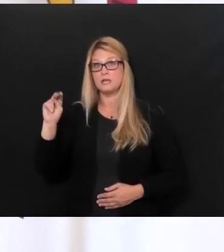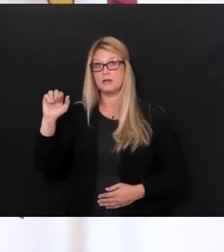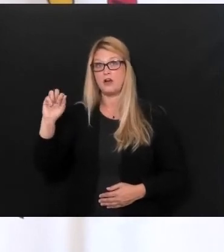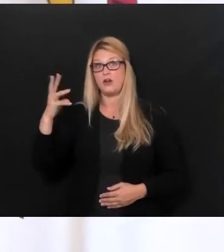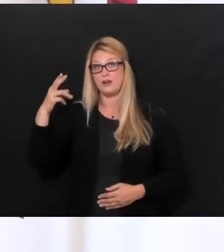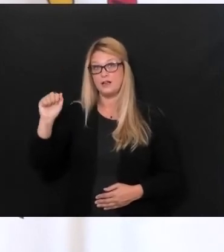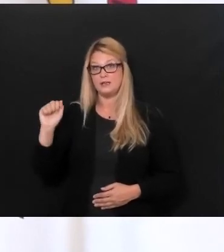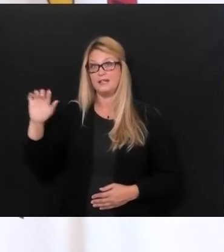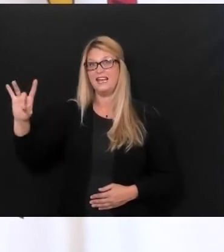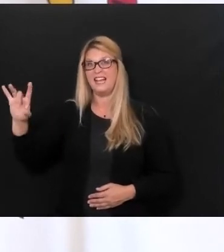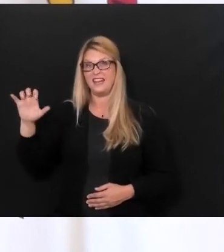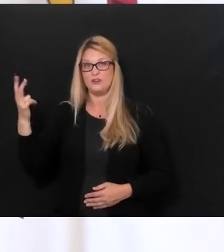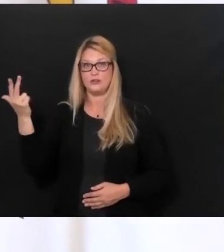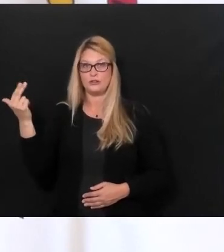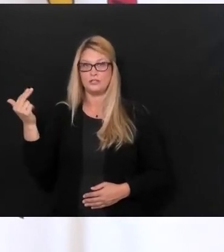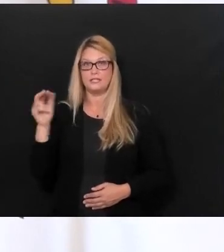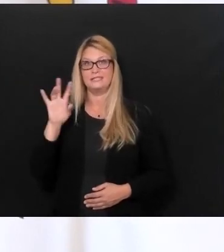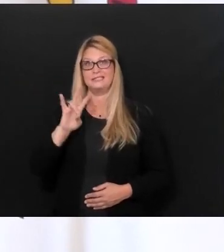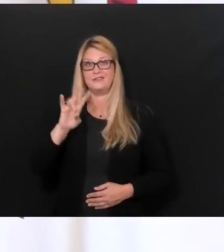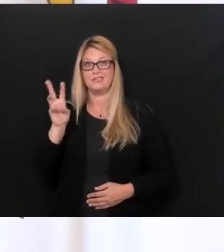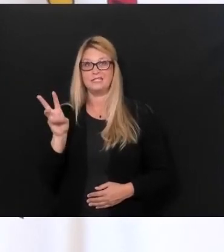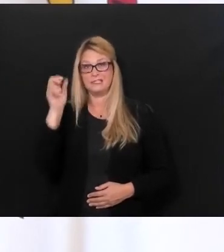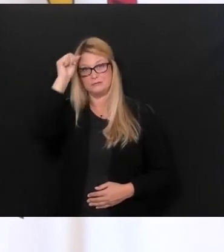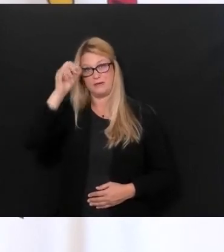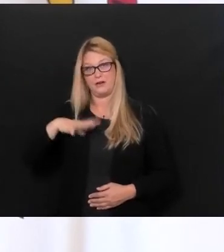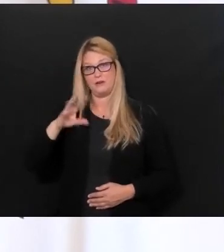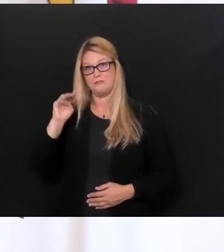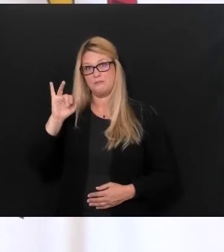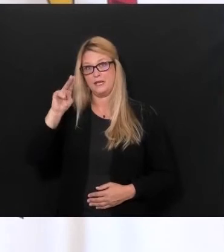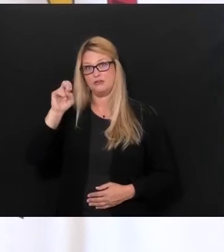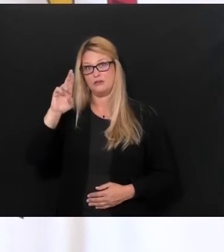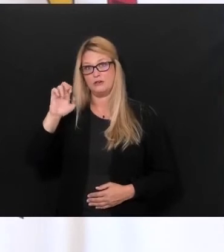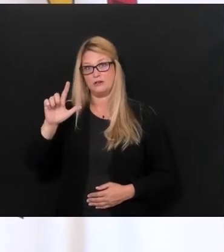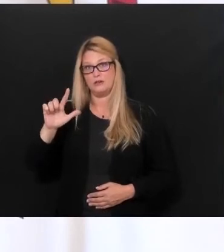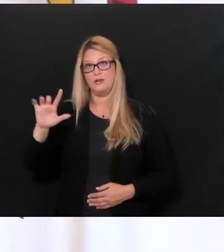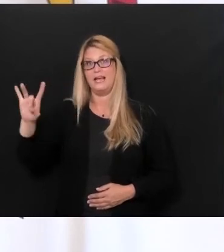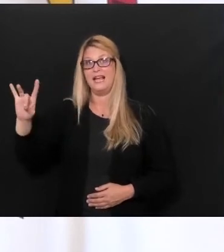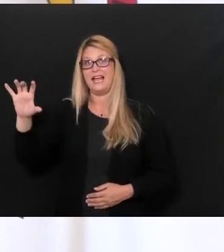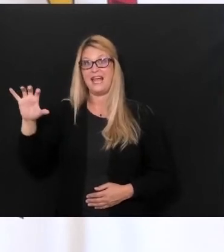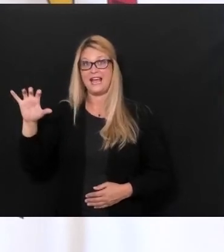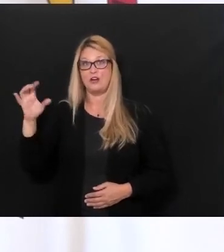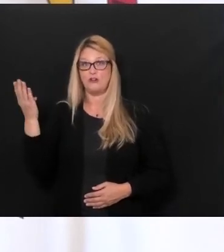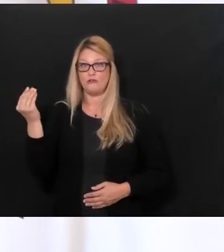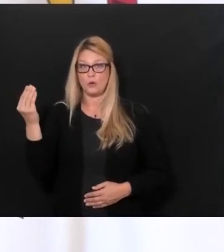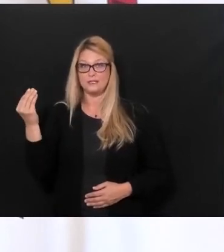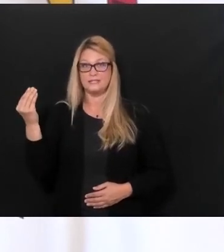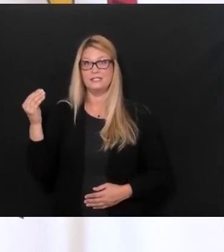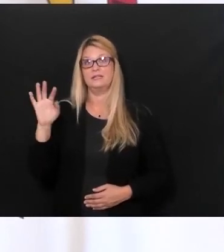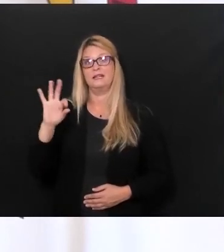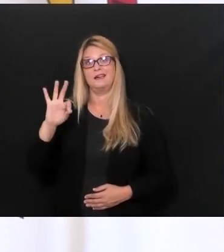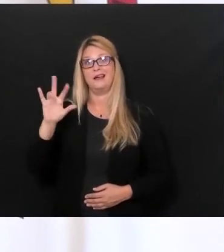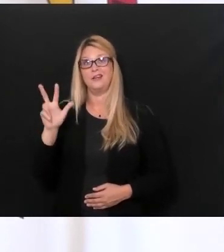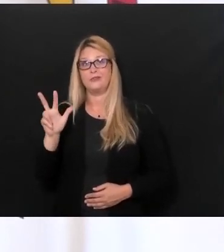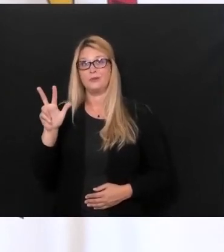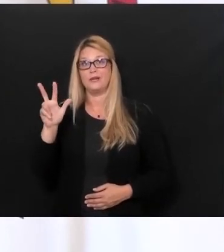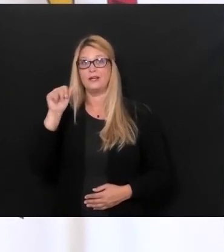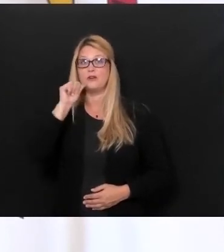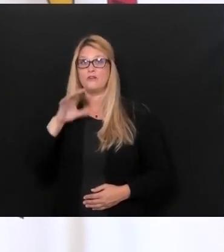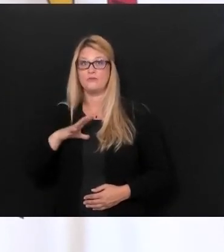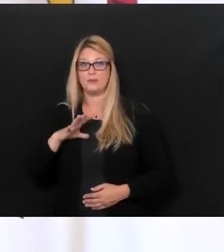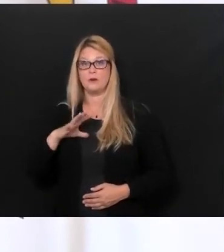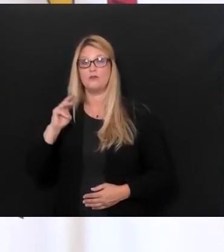The 813th death, a 76-year-old male from Mineral County. The 814th death, a 93-year-old